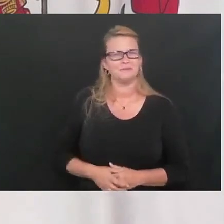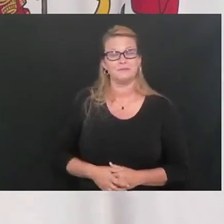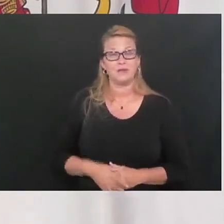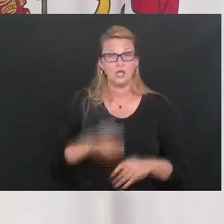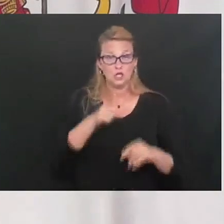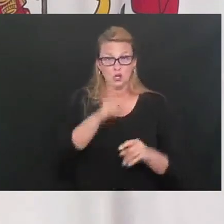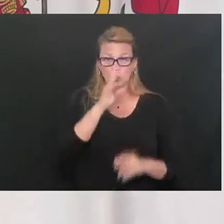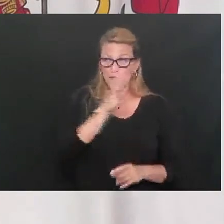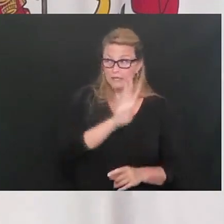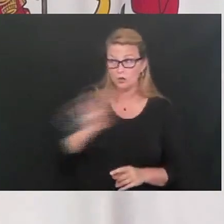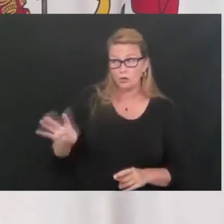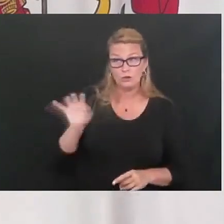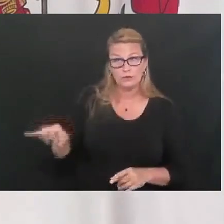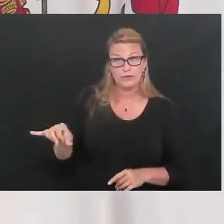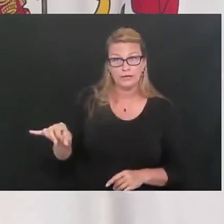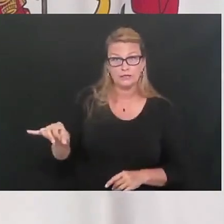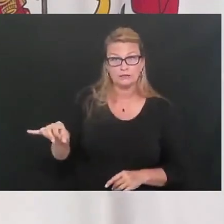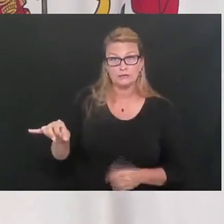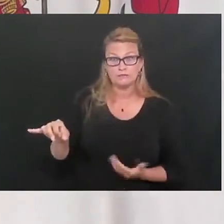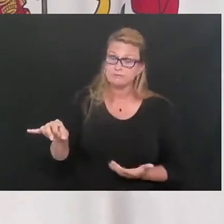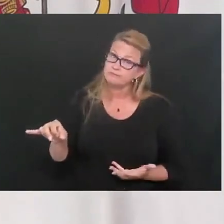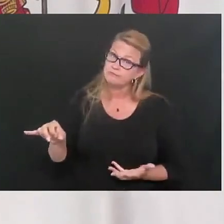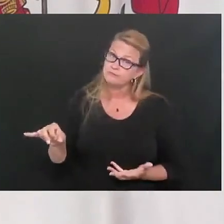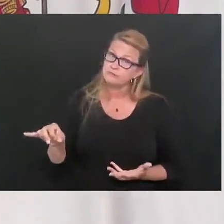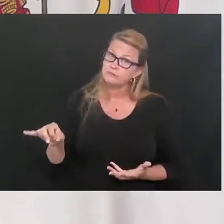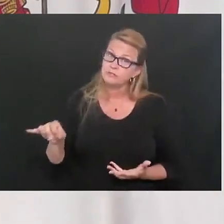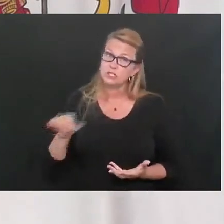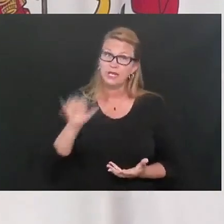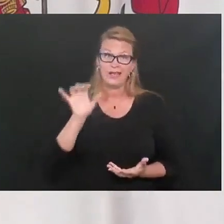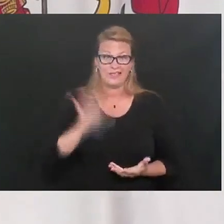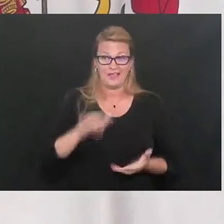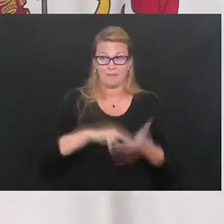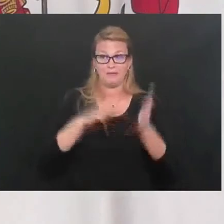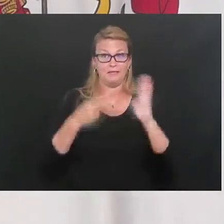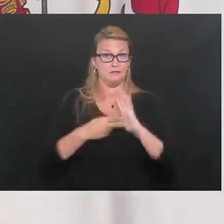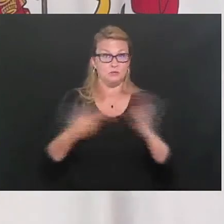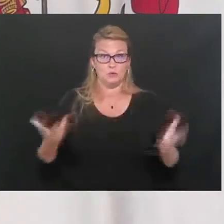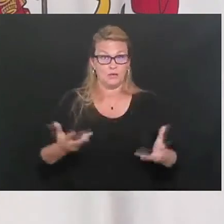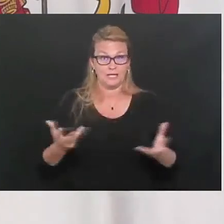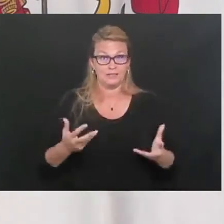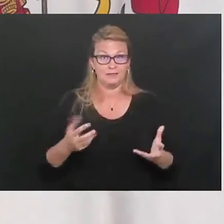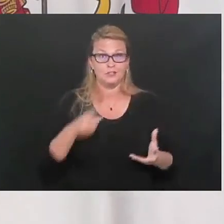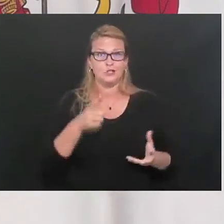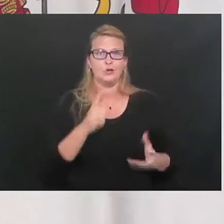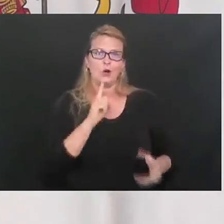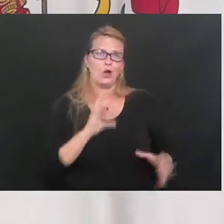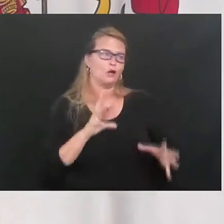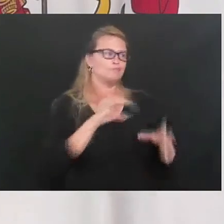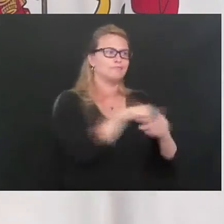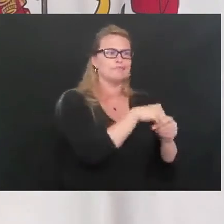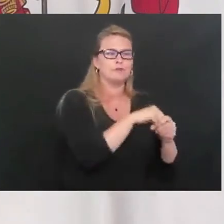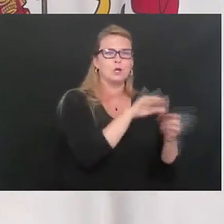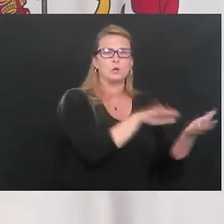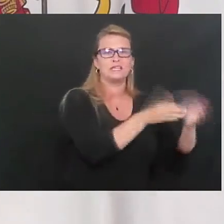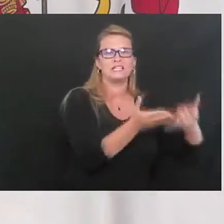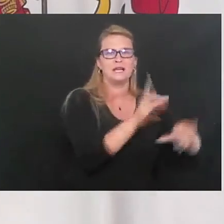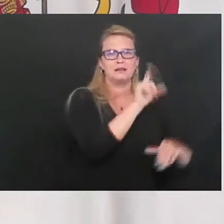your back and say, nope, I'm not doing that, all you're doing is entering the death drawing.